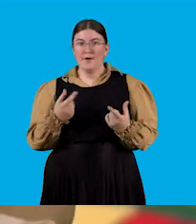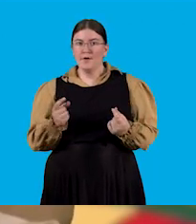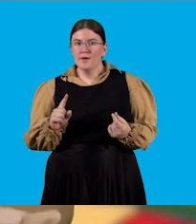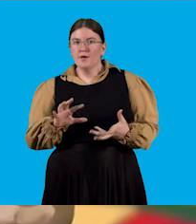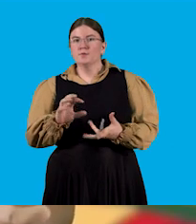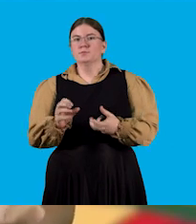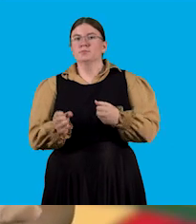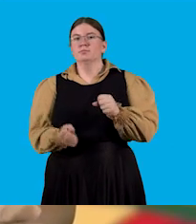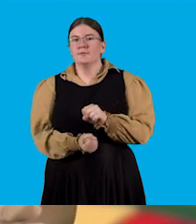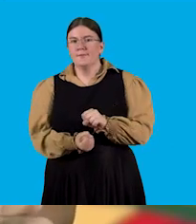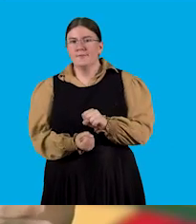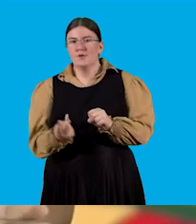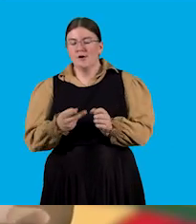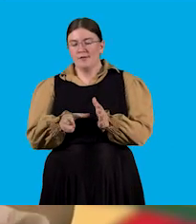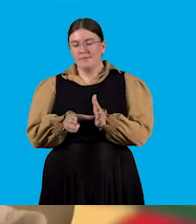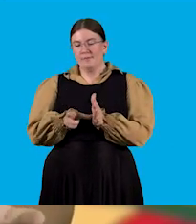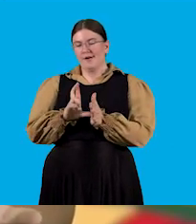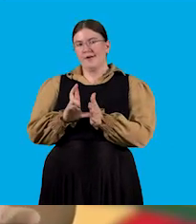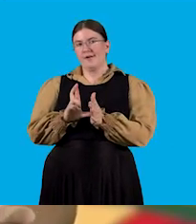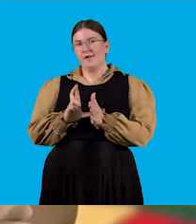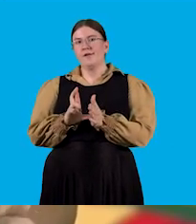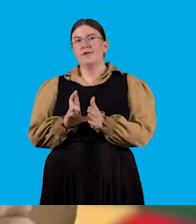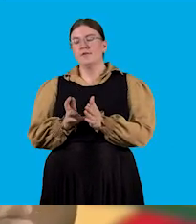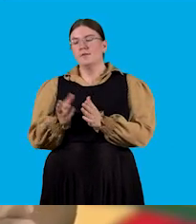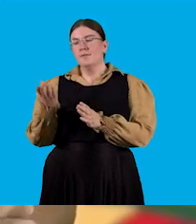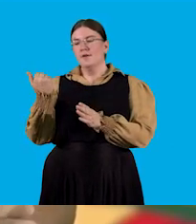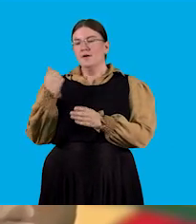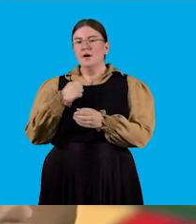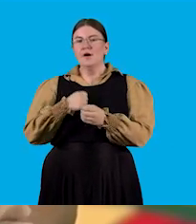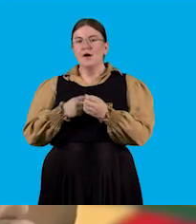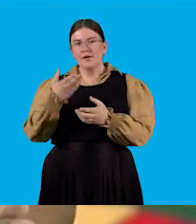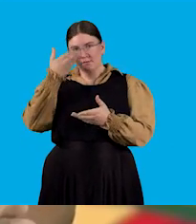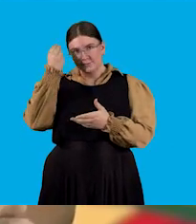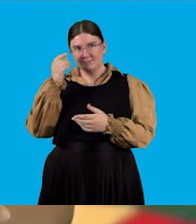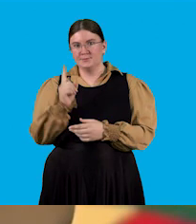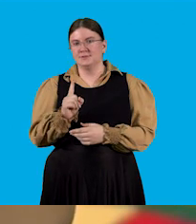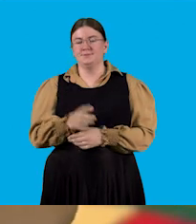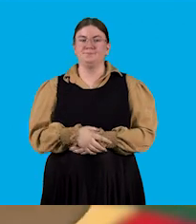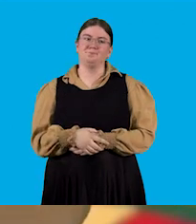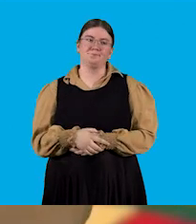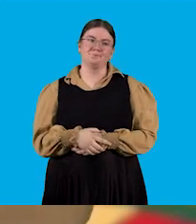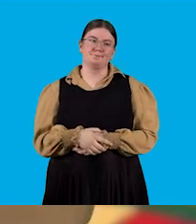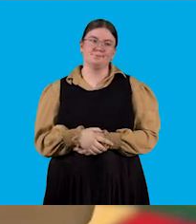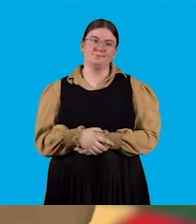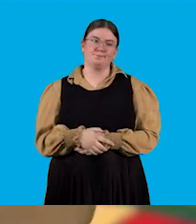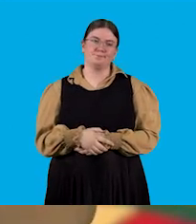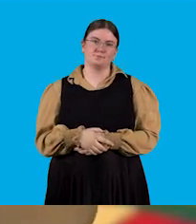be wrapping up and providing a recap of what we have learned in this lesson.